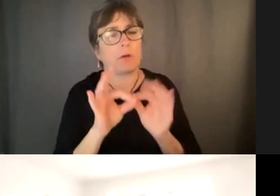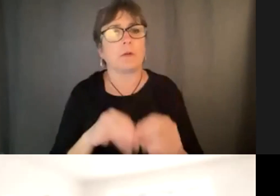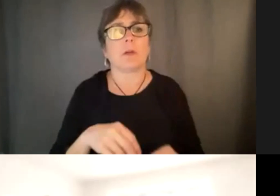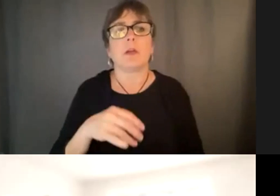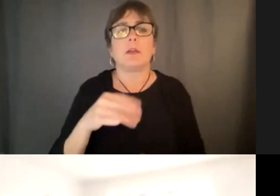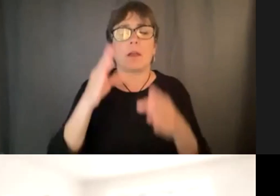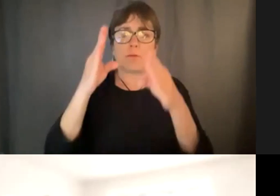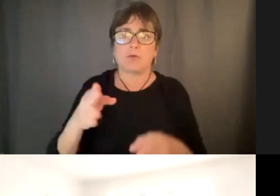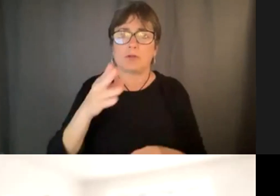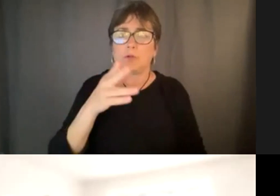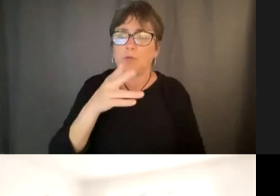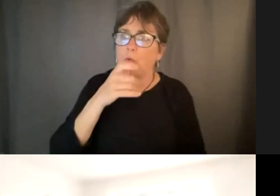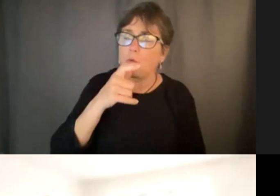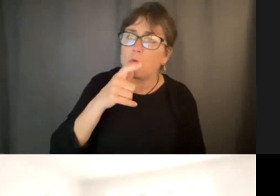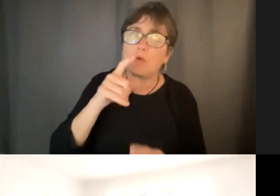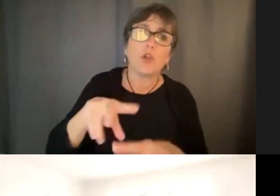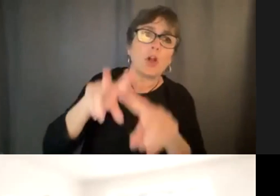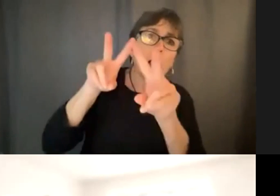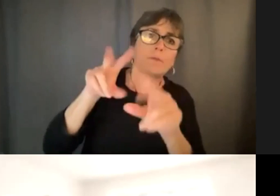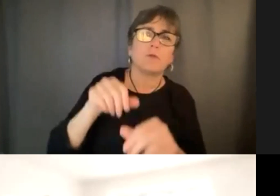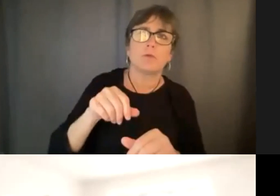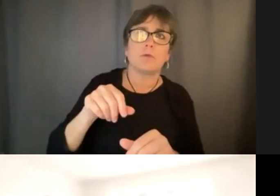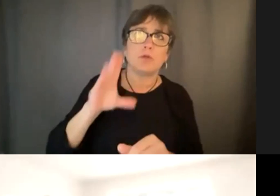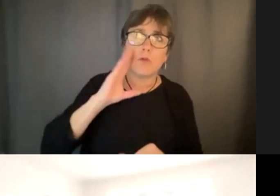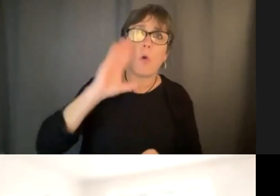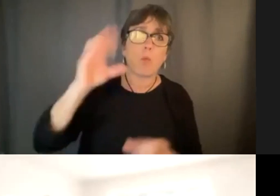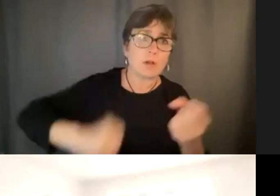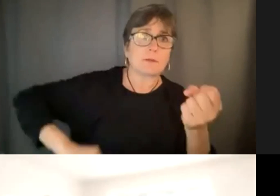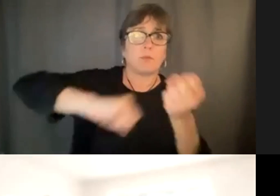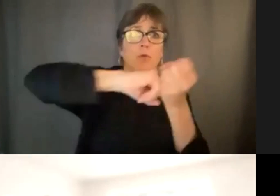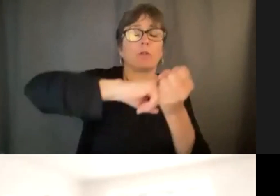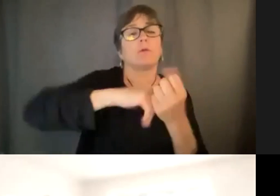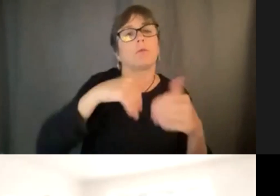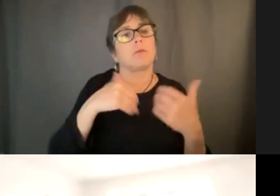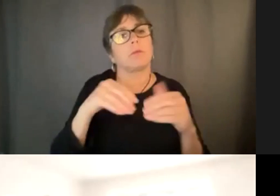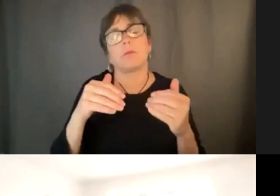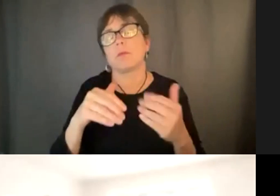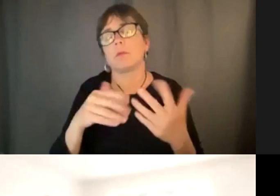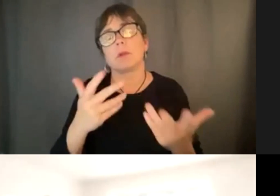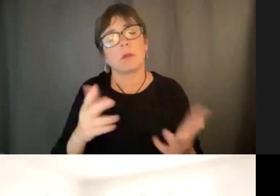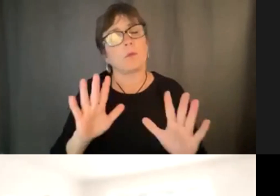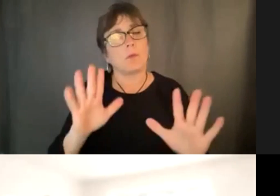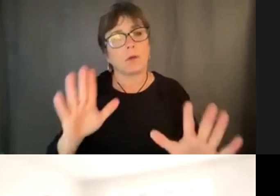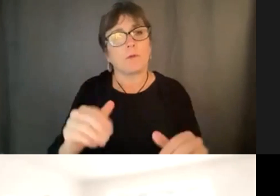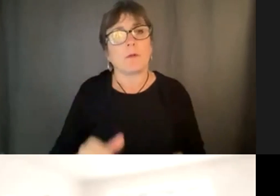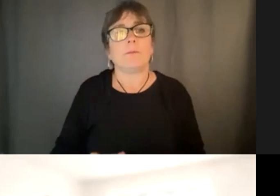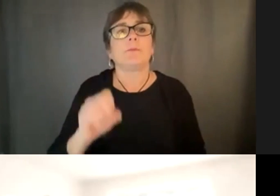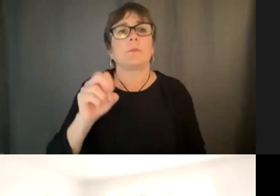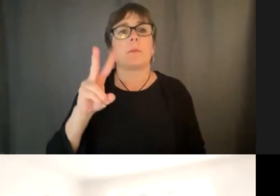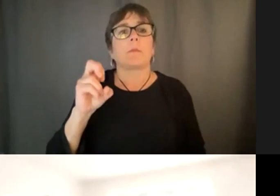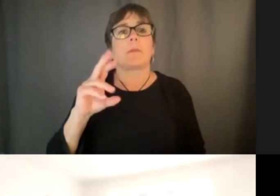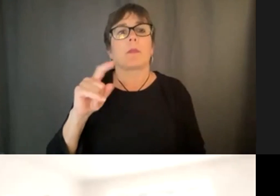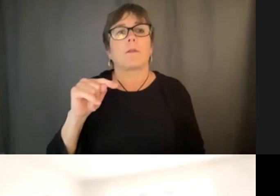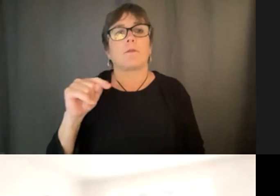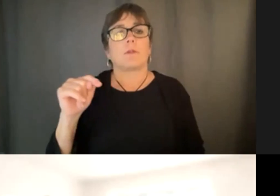so important for young adults. Well, and it's hard when you care so much about the youth and families you're working with in